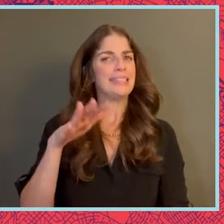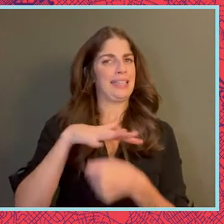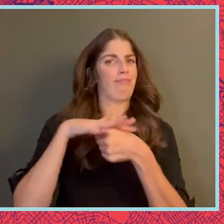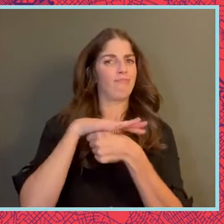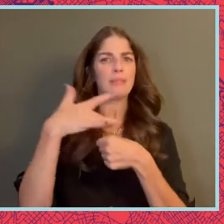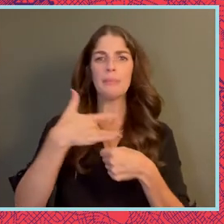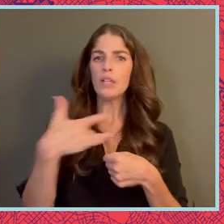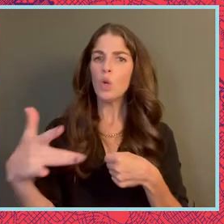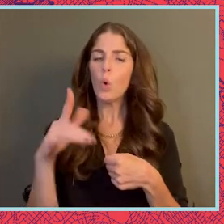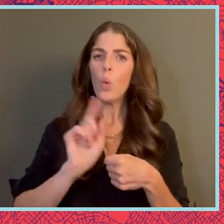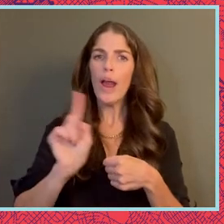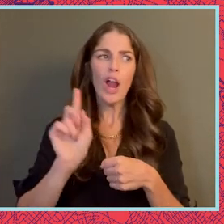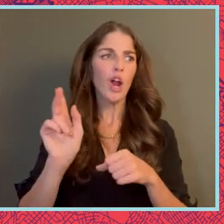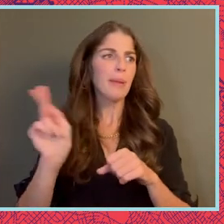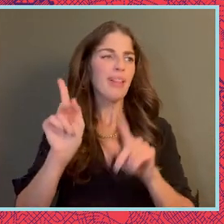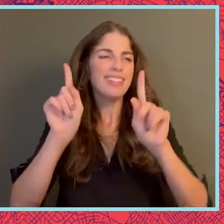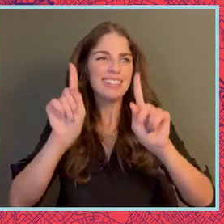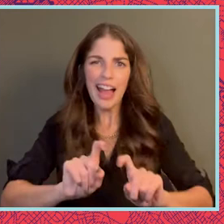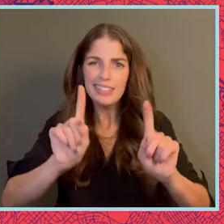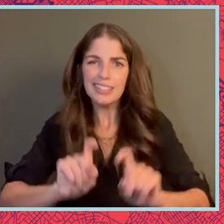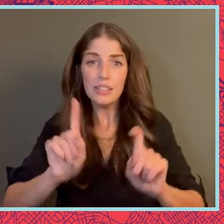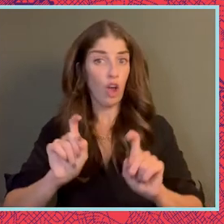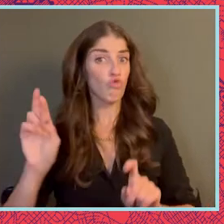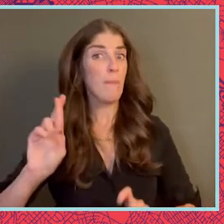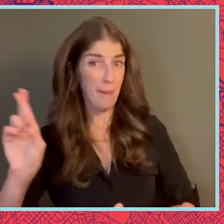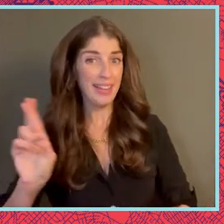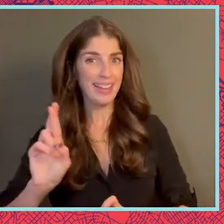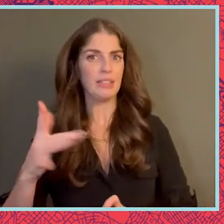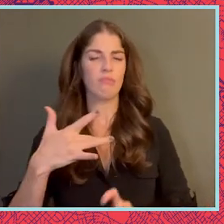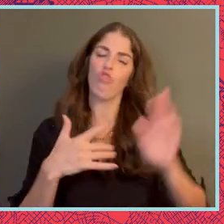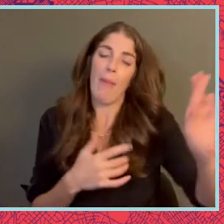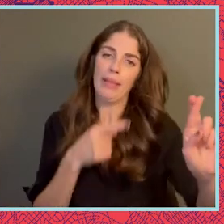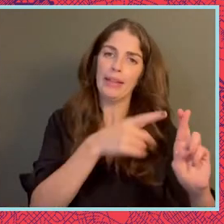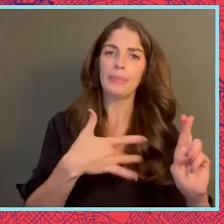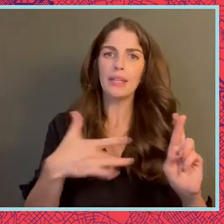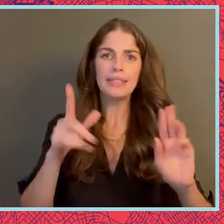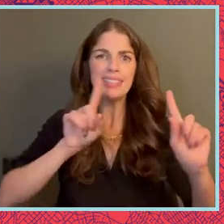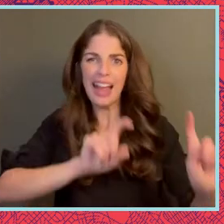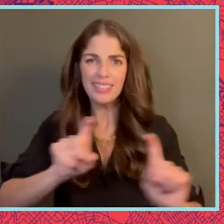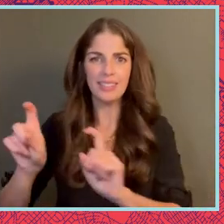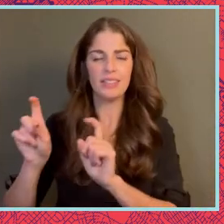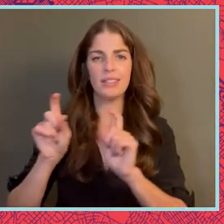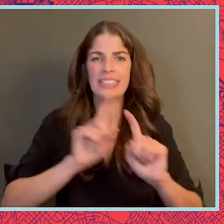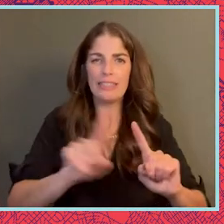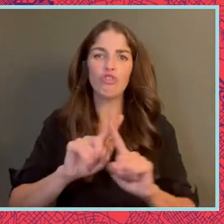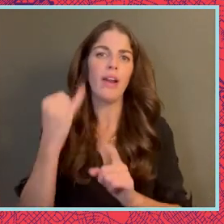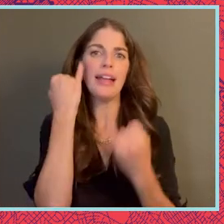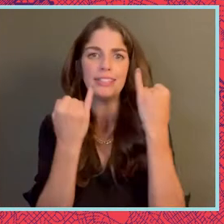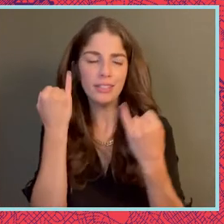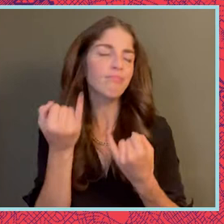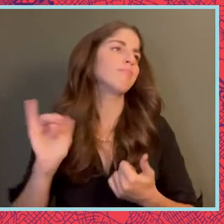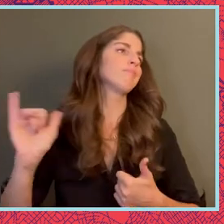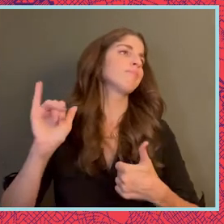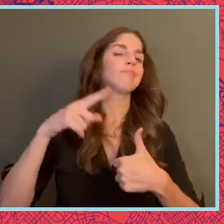many of the innovations that Republican Congress people implemented across the South. And so, for instance,